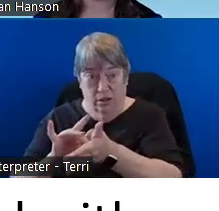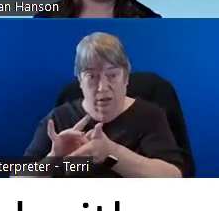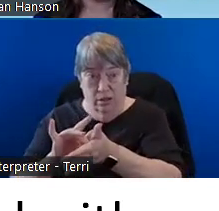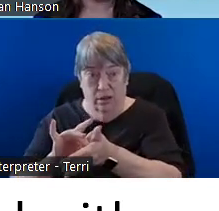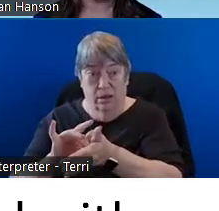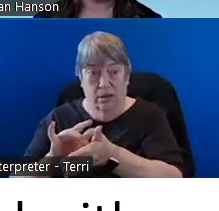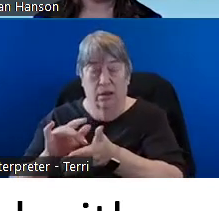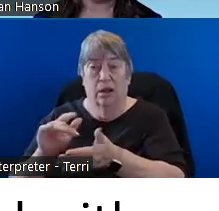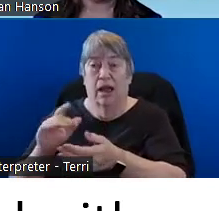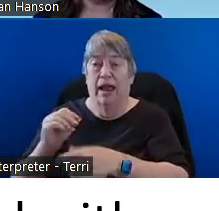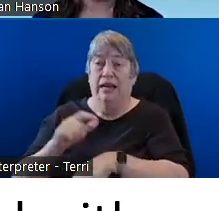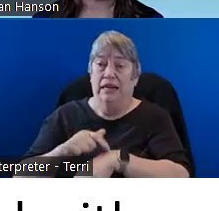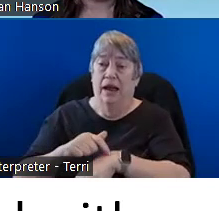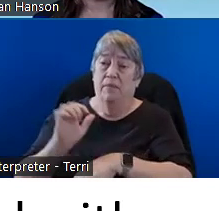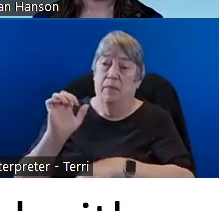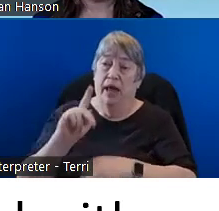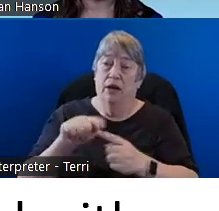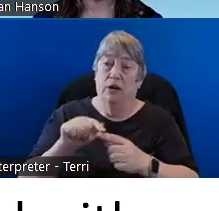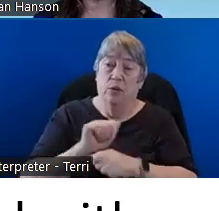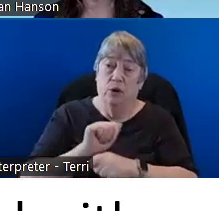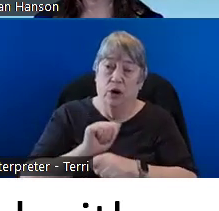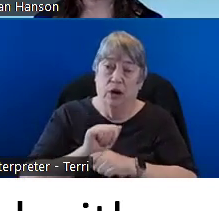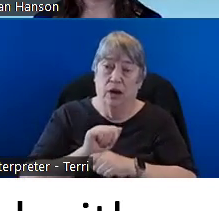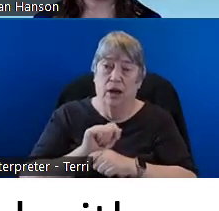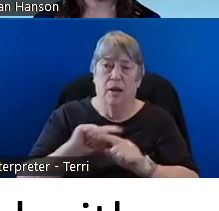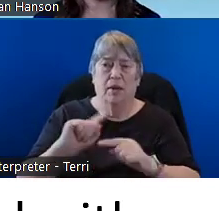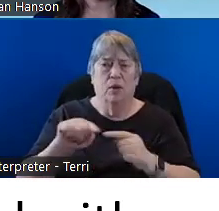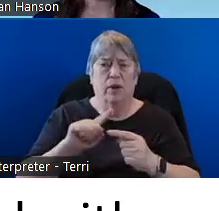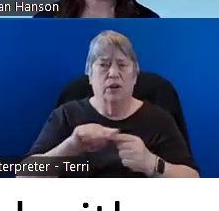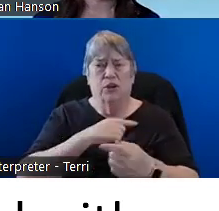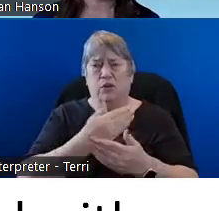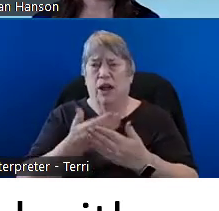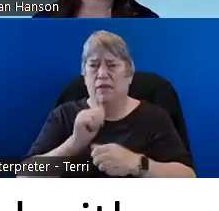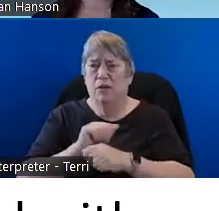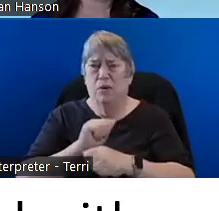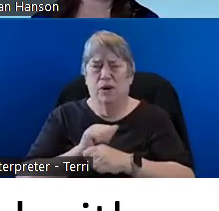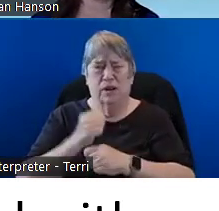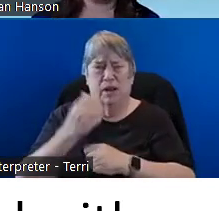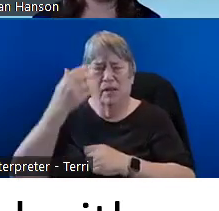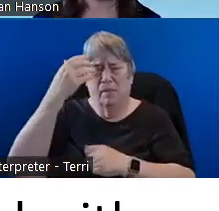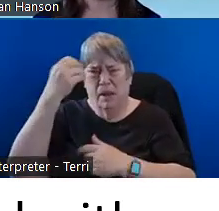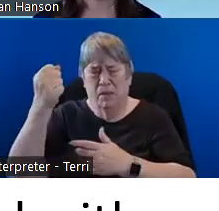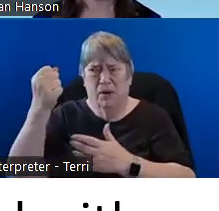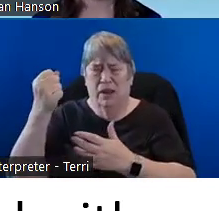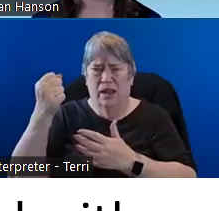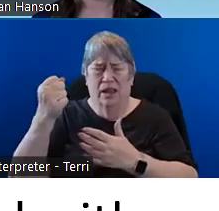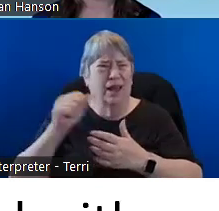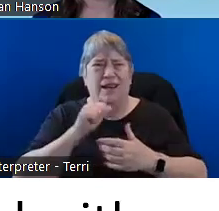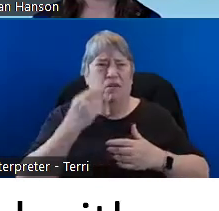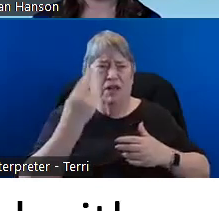and it was time to return to work, she found when she got to work, she was actually struggling more with her memory than she realized when she was going through physical